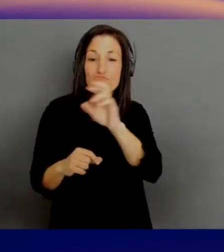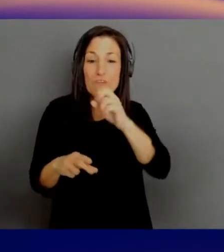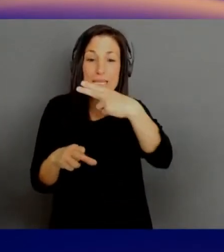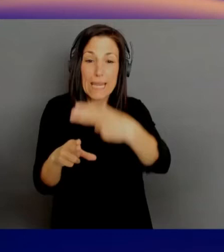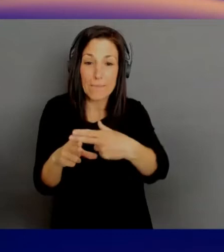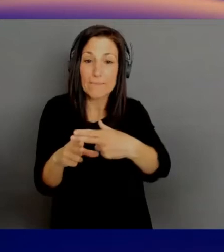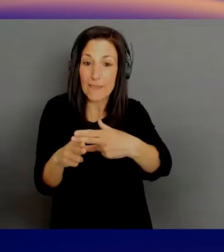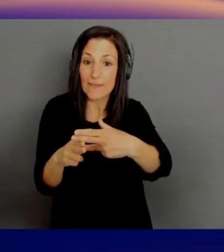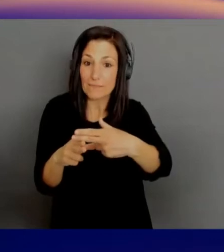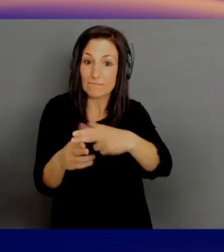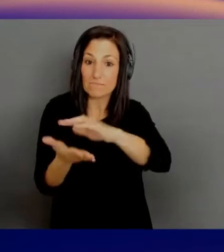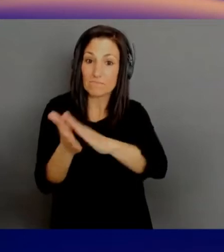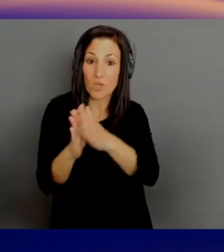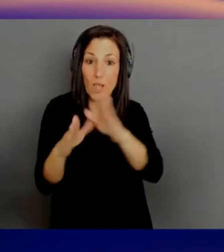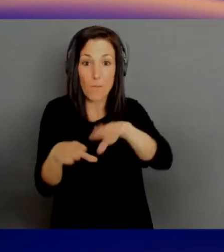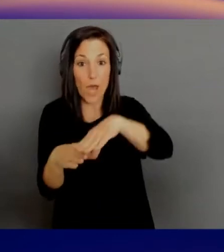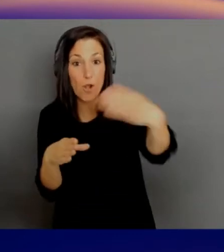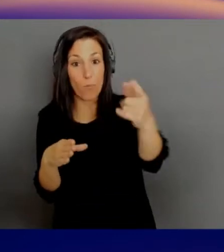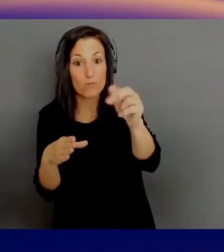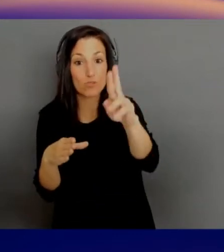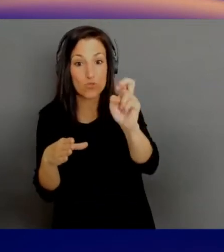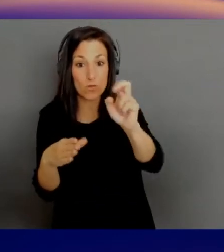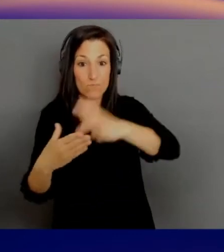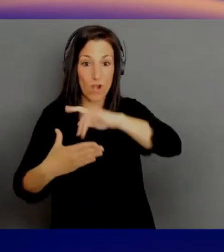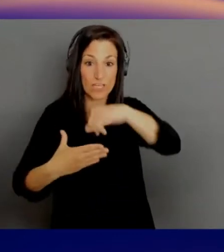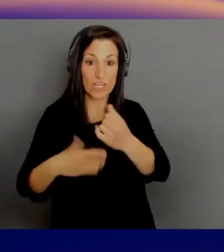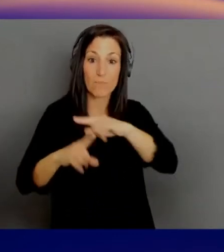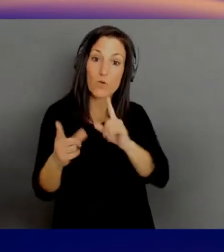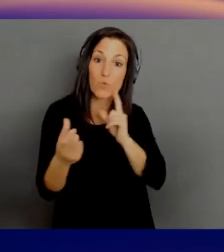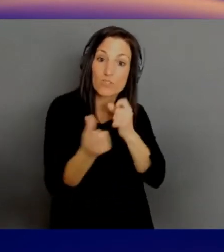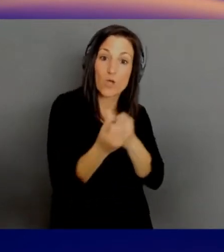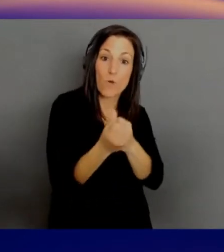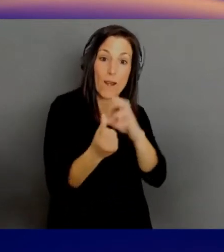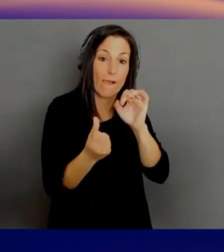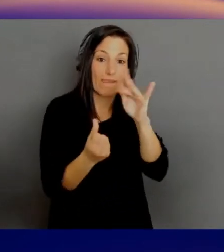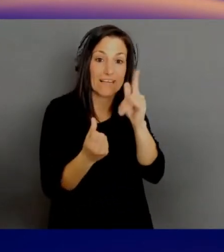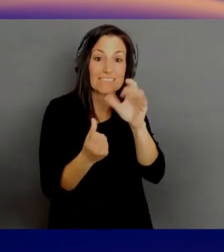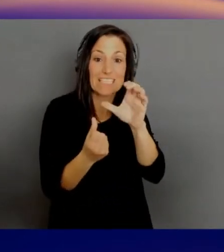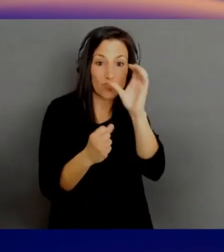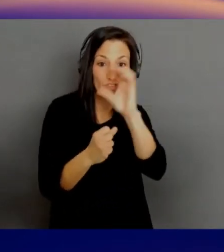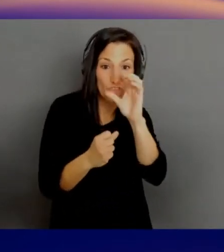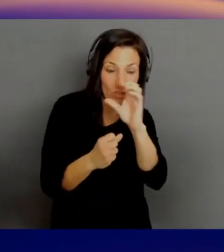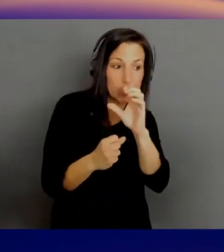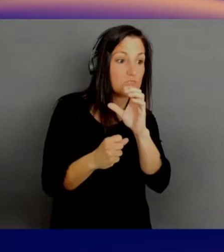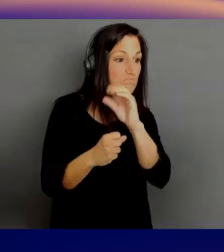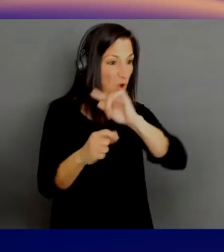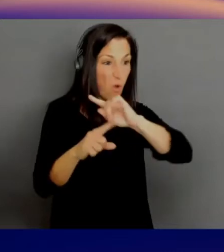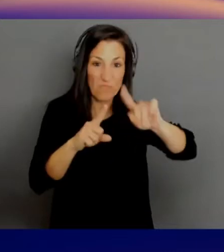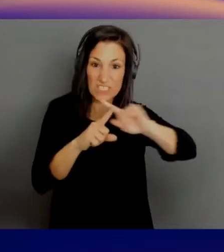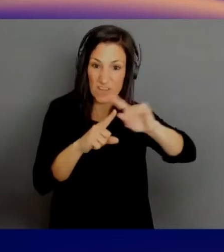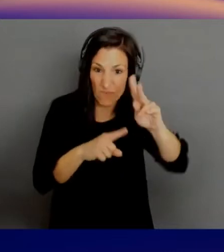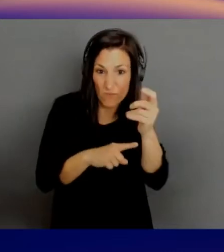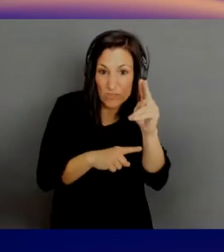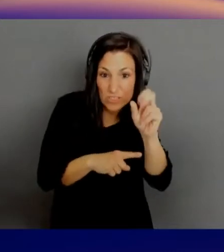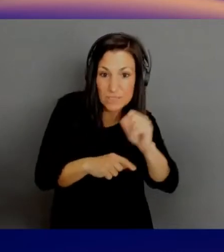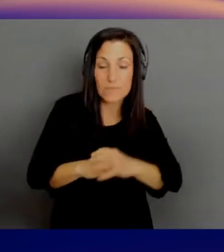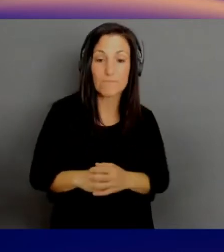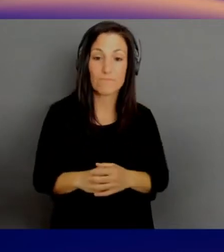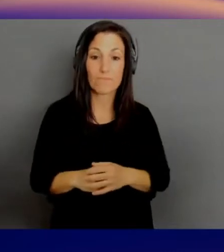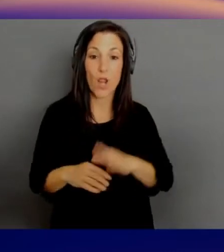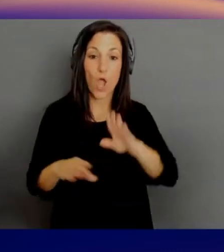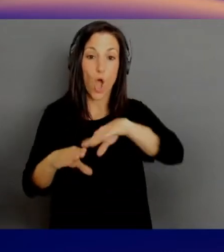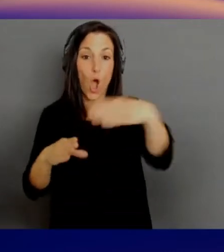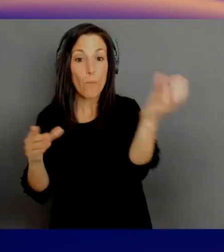project. But it will support Elasticsearch version still 10.10.x. And OpenSearch, right, it is primarily